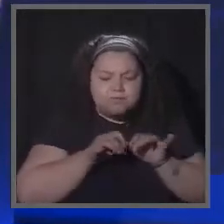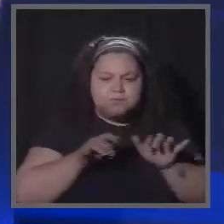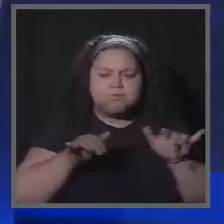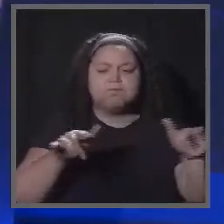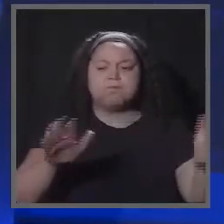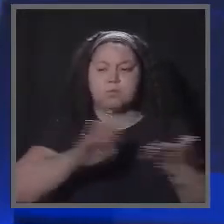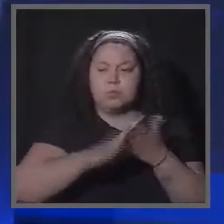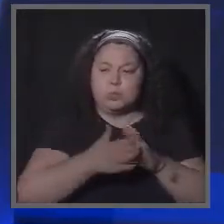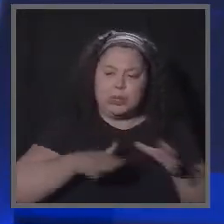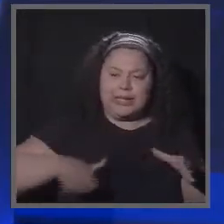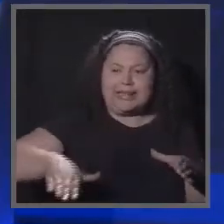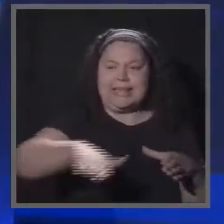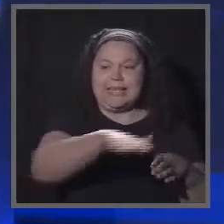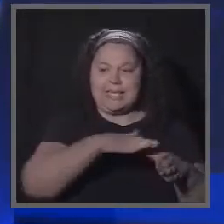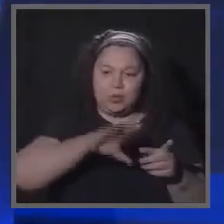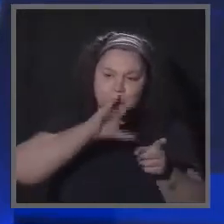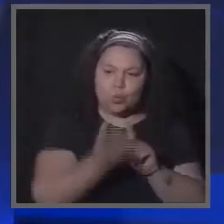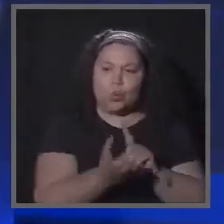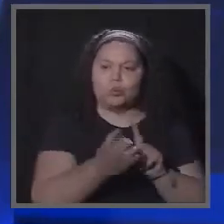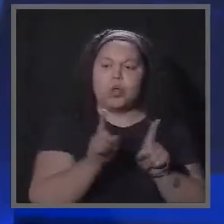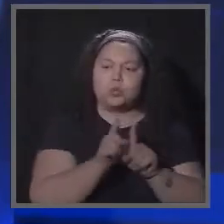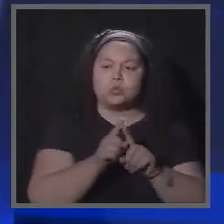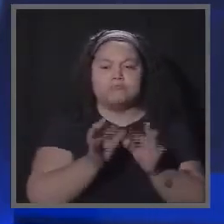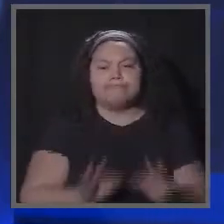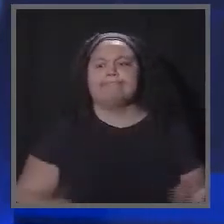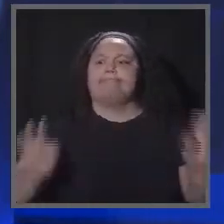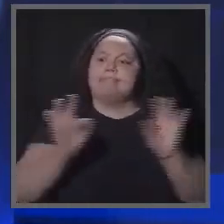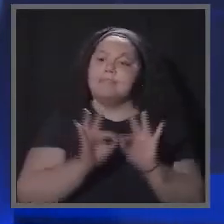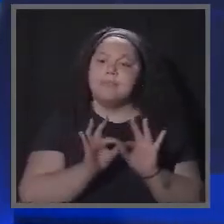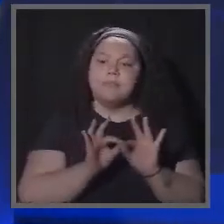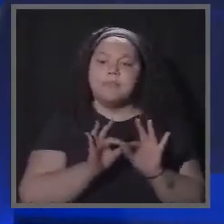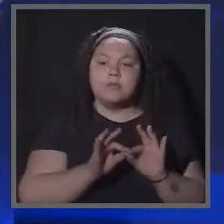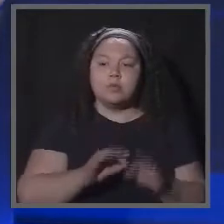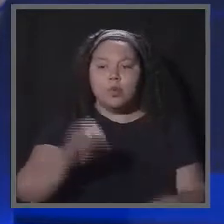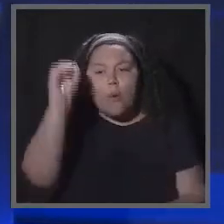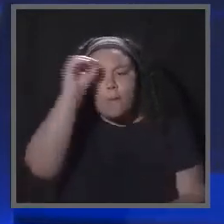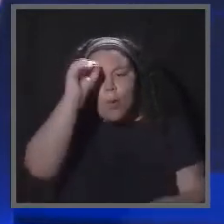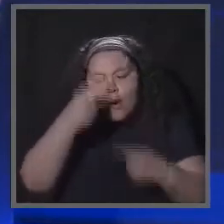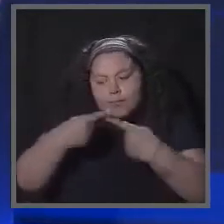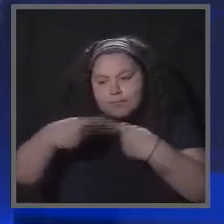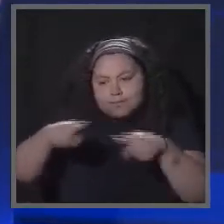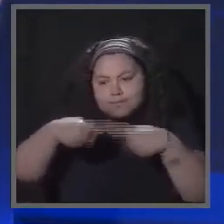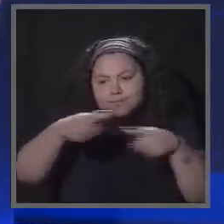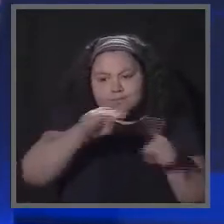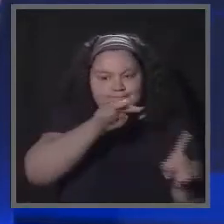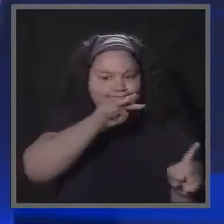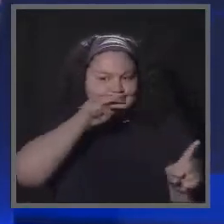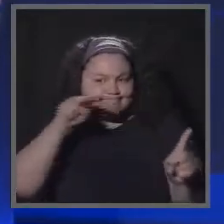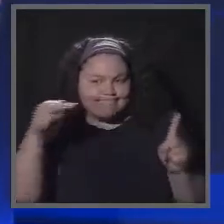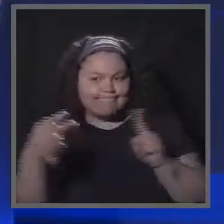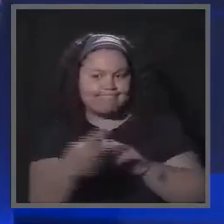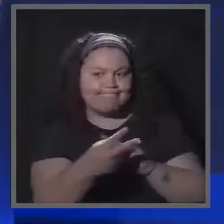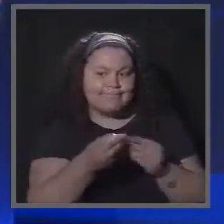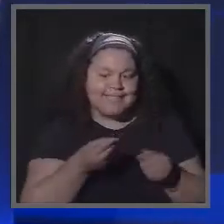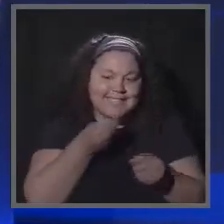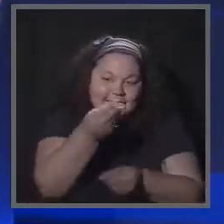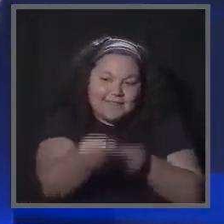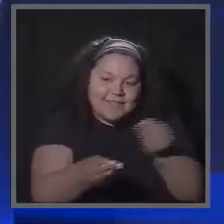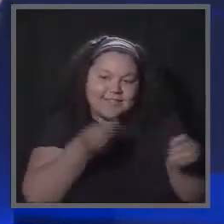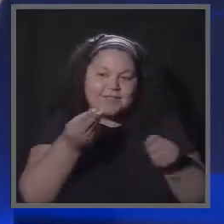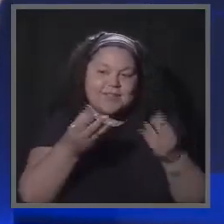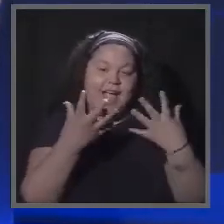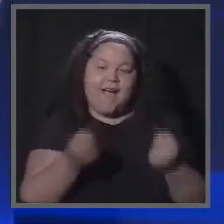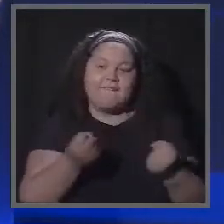is extremely relevant for us to make sure that the approaches happen from the artistic and cultural point of